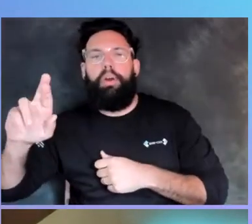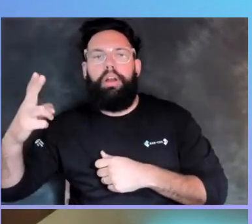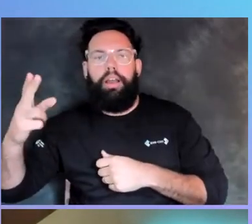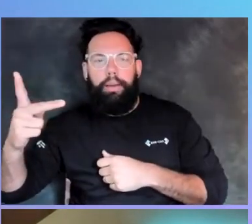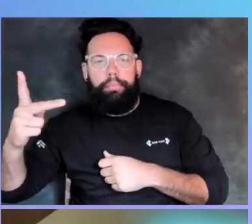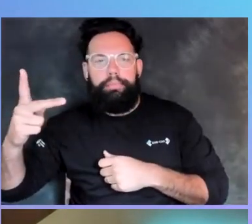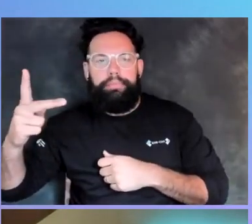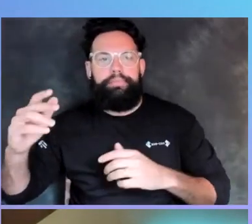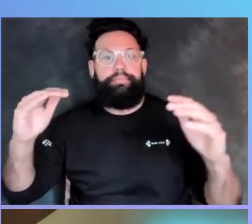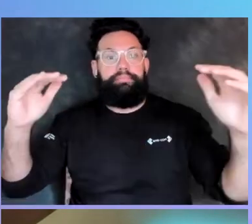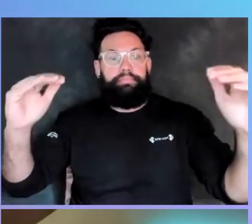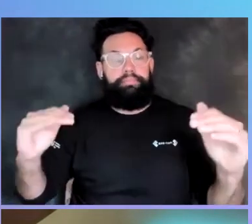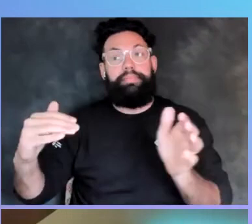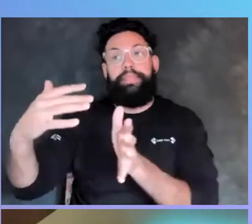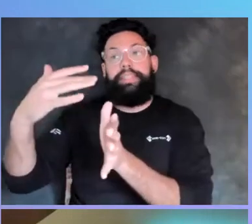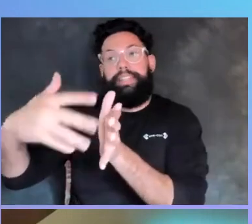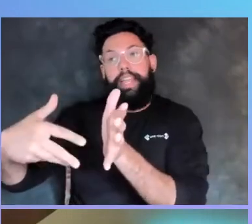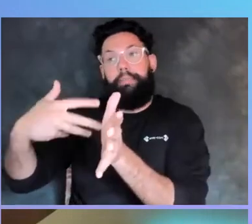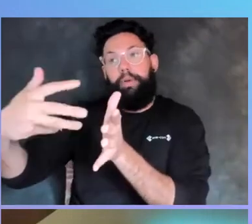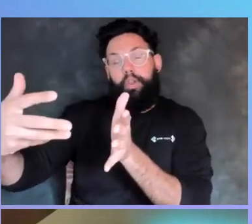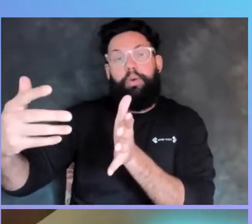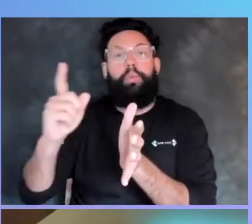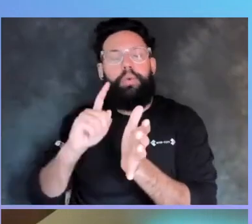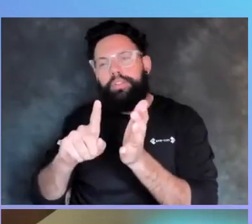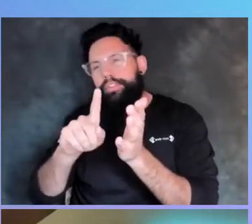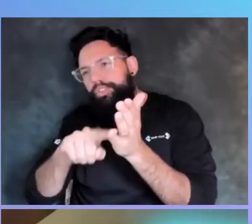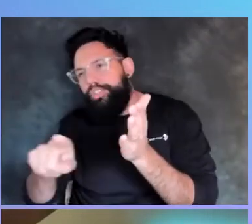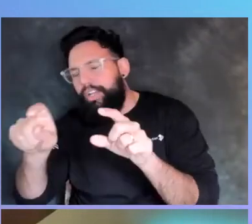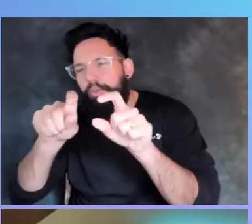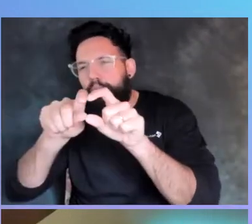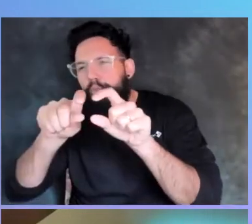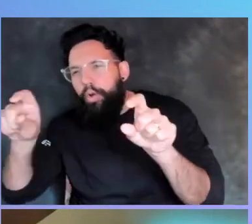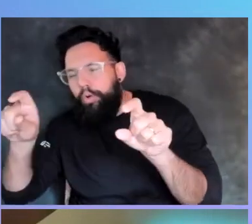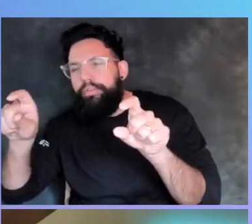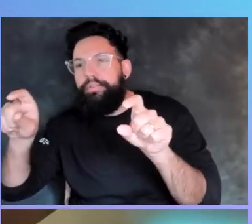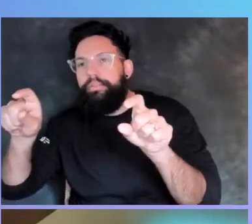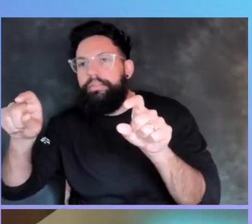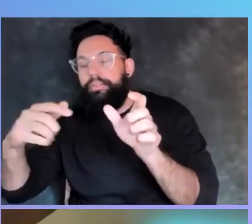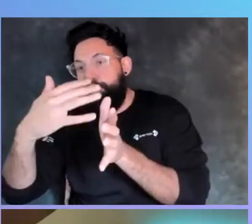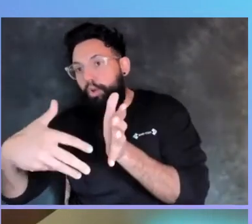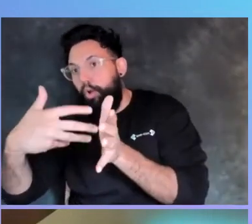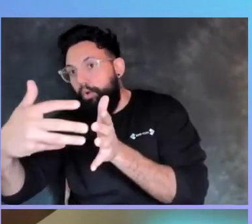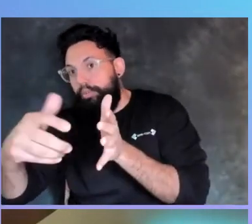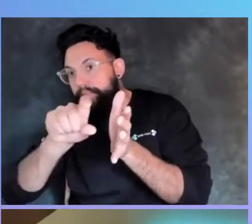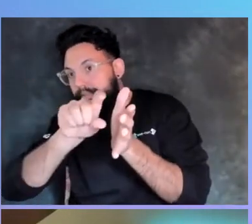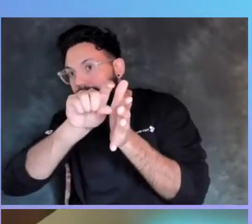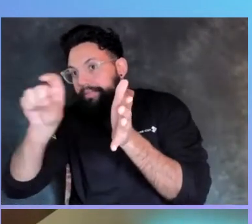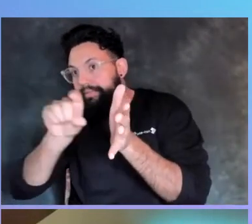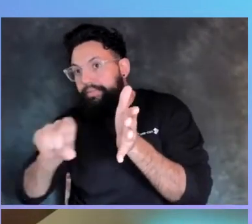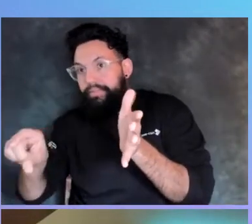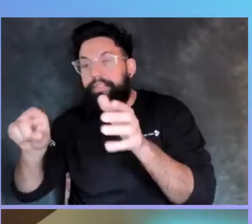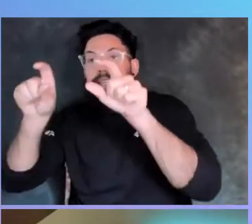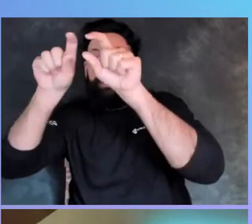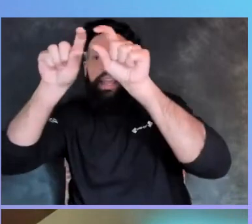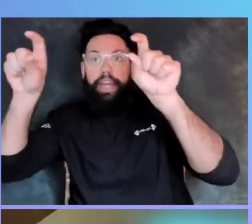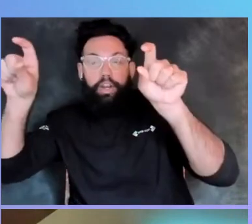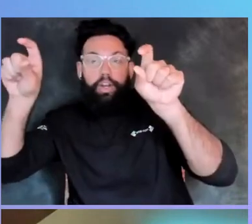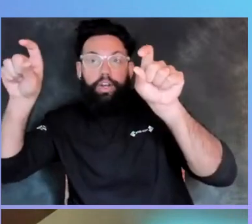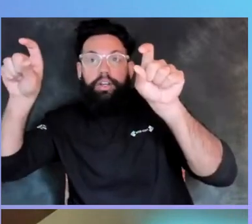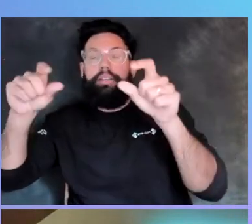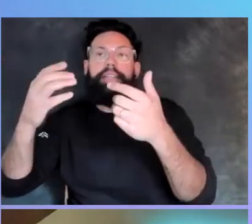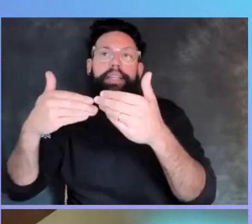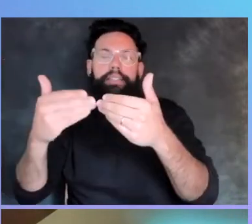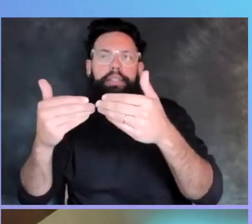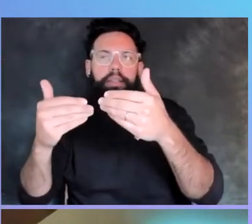guided test, which checks the markup of table rows and headers and makes sure that they're marked up properly and able to be interpreted by screen readers.